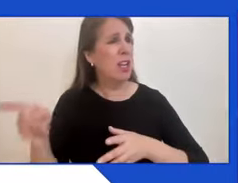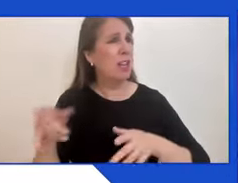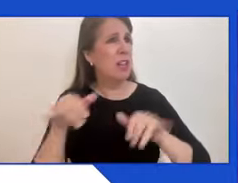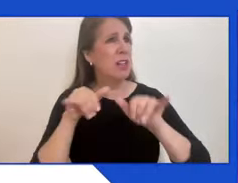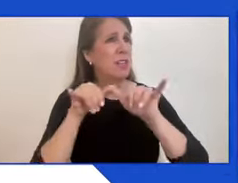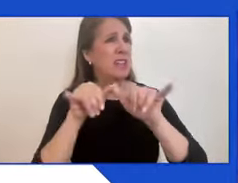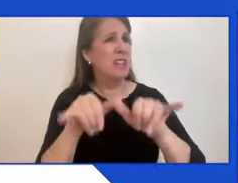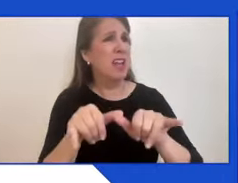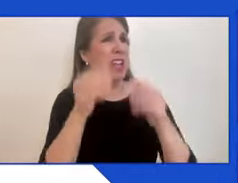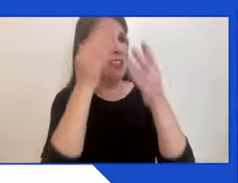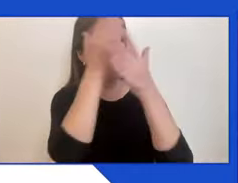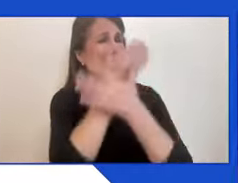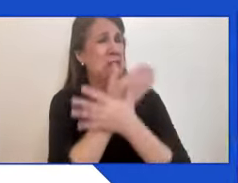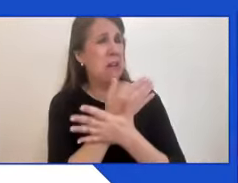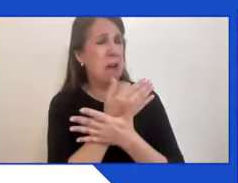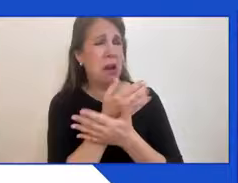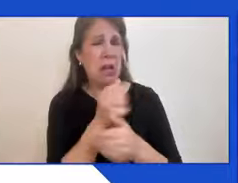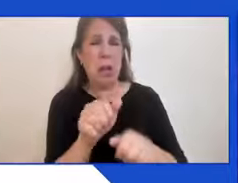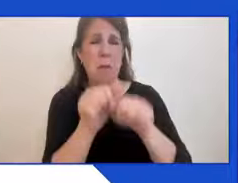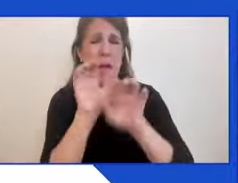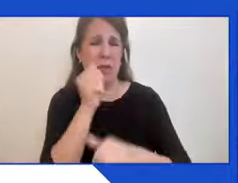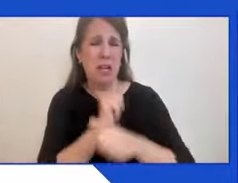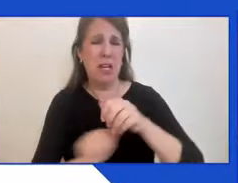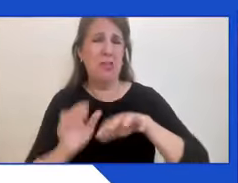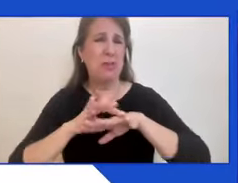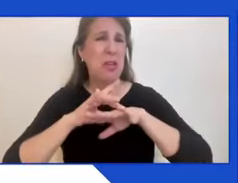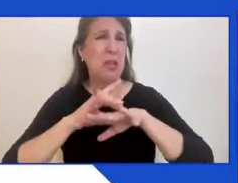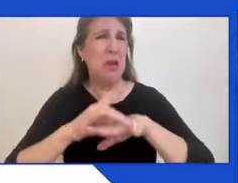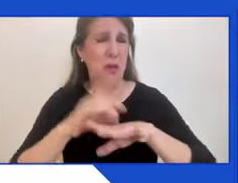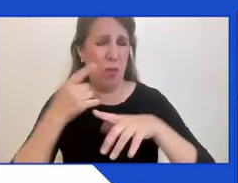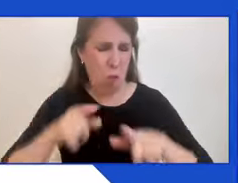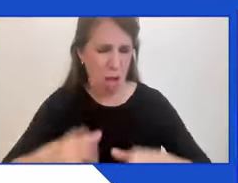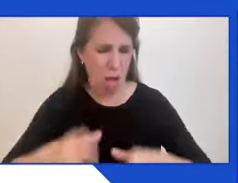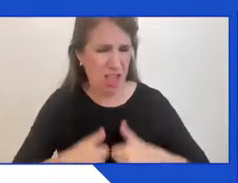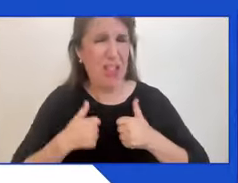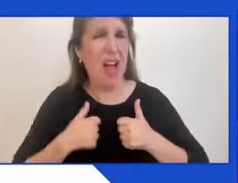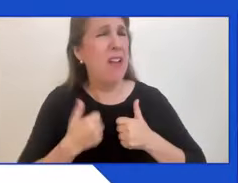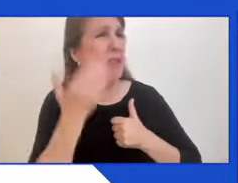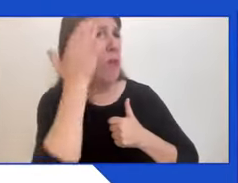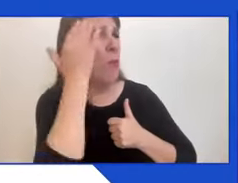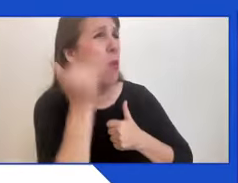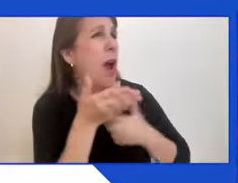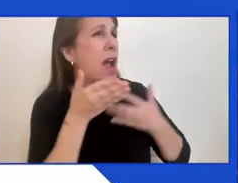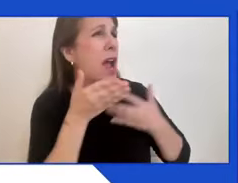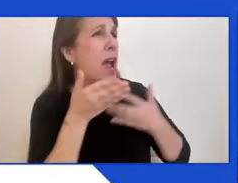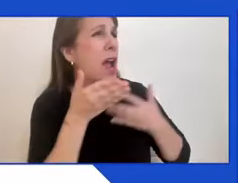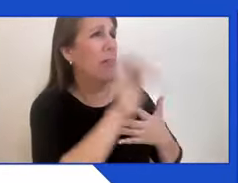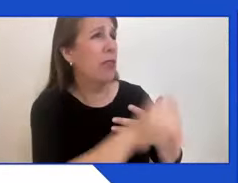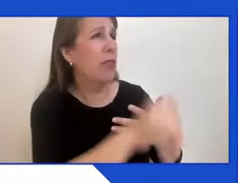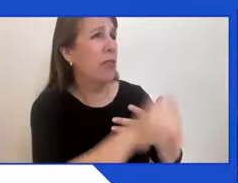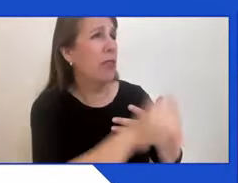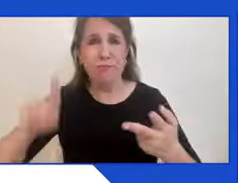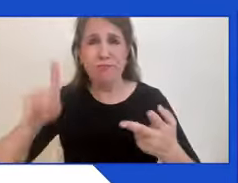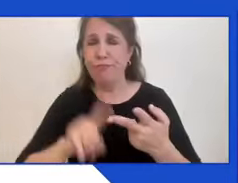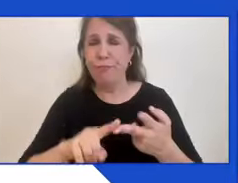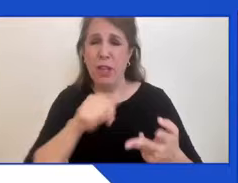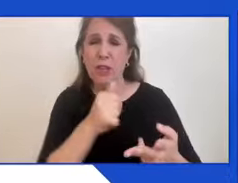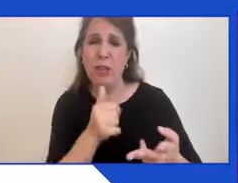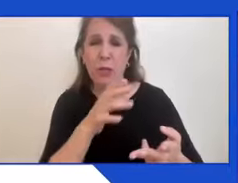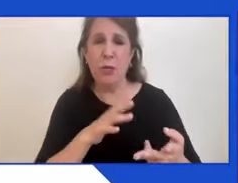earth's crust? And Joshua Molel, who is a Tanzanian